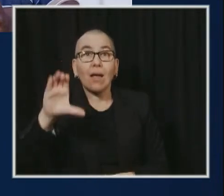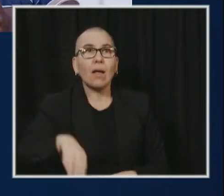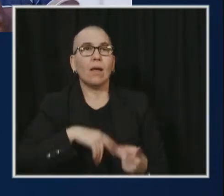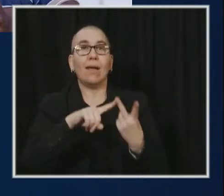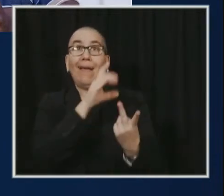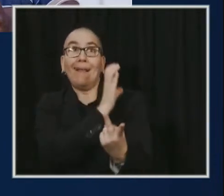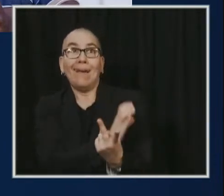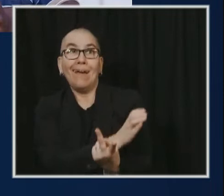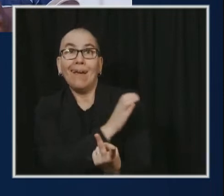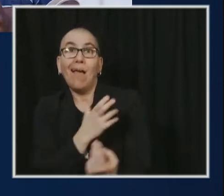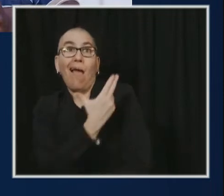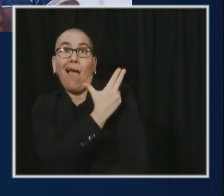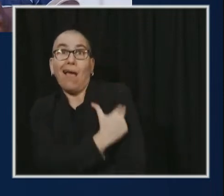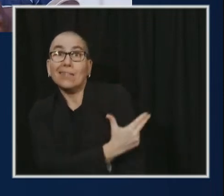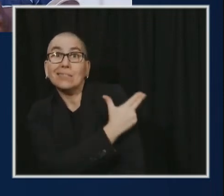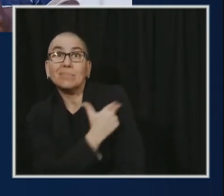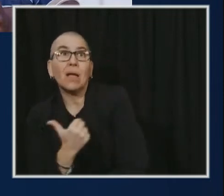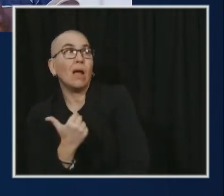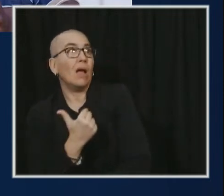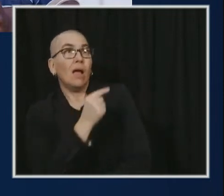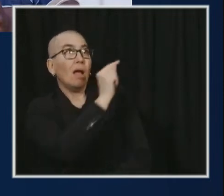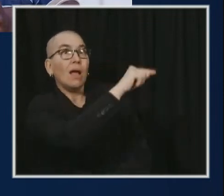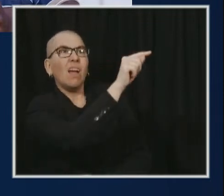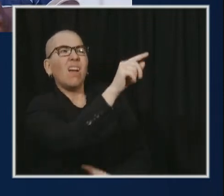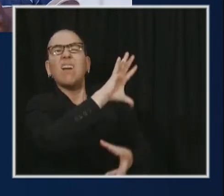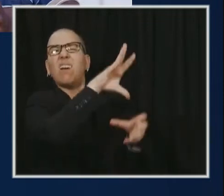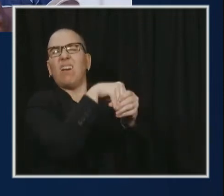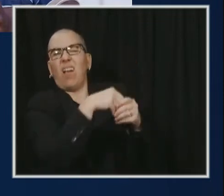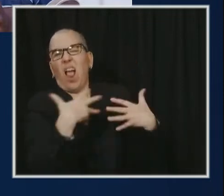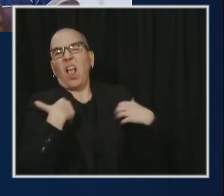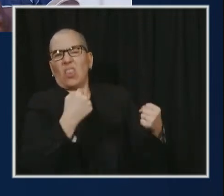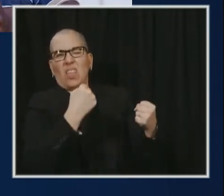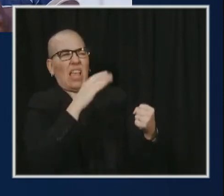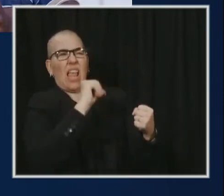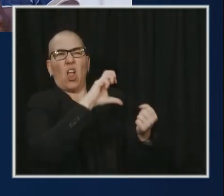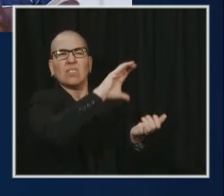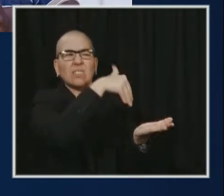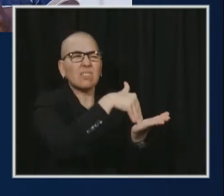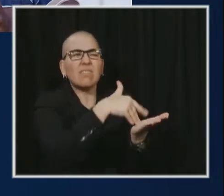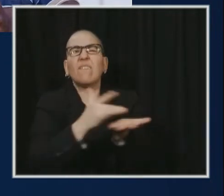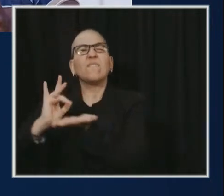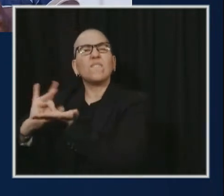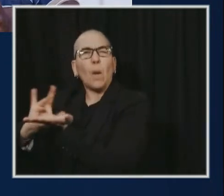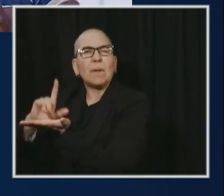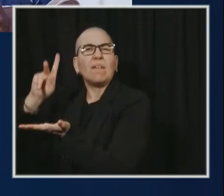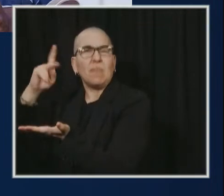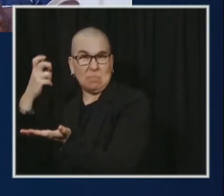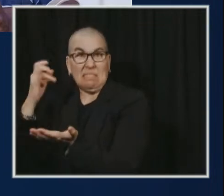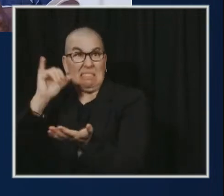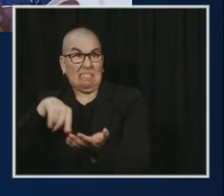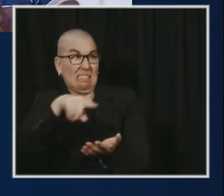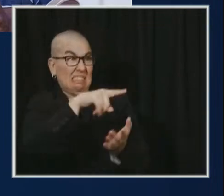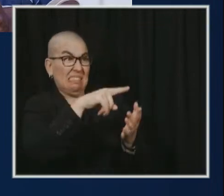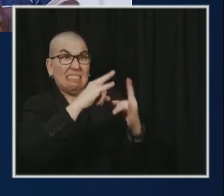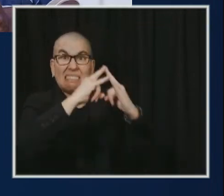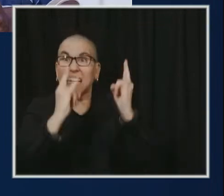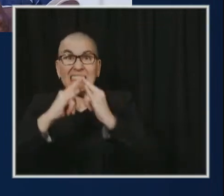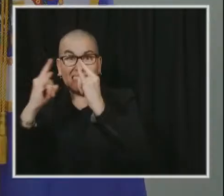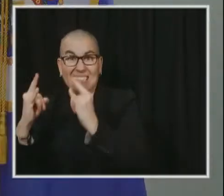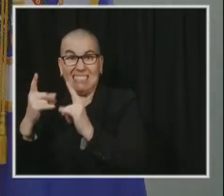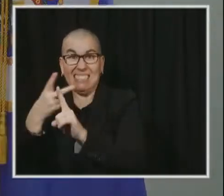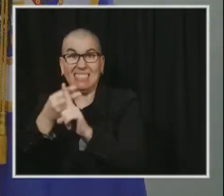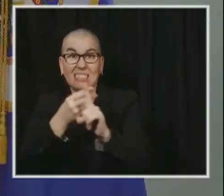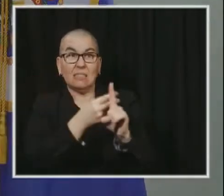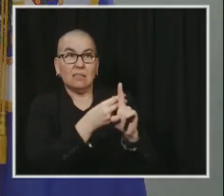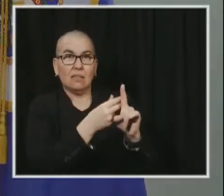federally qualified health centers, pharmacies, local public health, and our state vaccination sites all work together. Our site where you can go